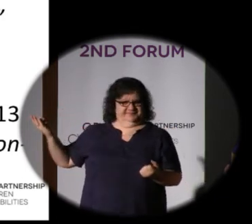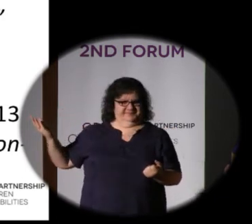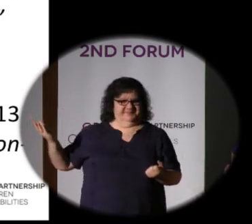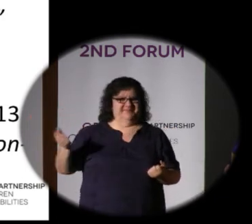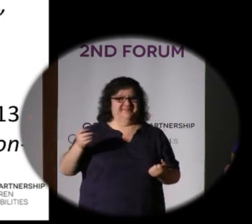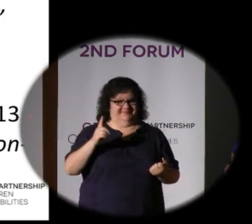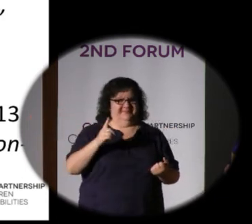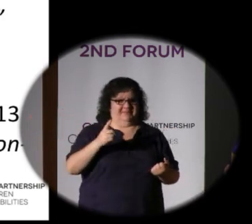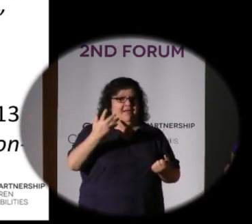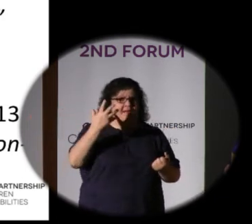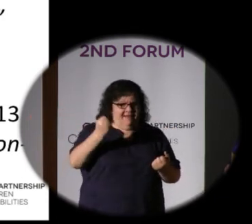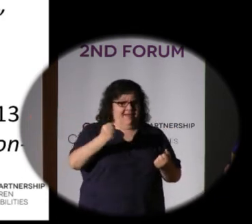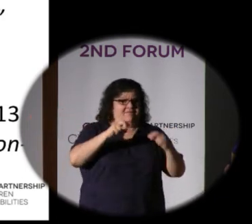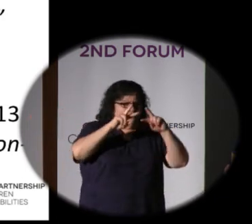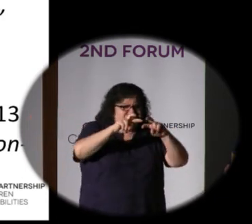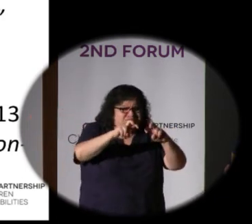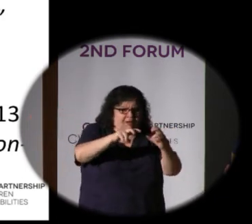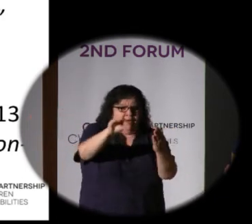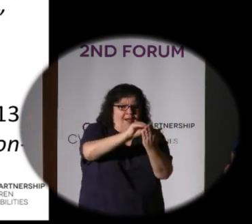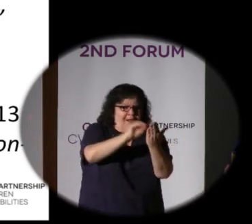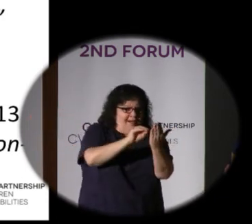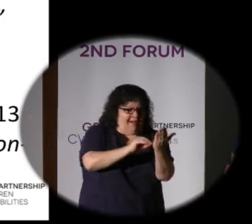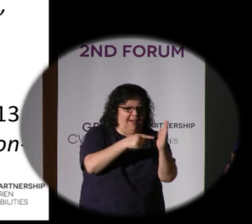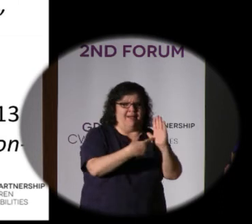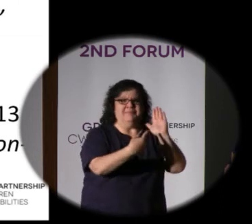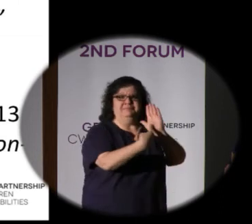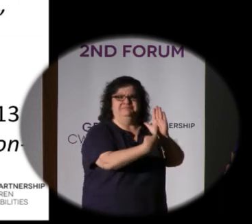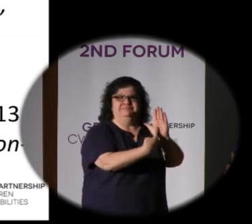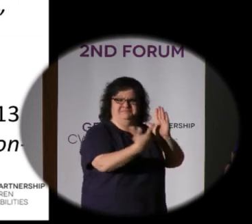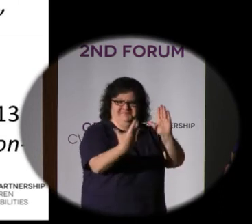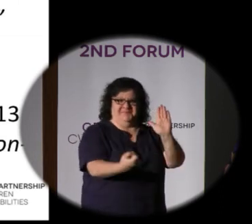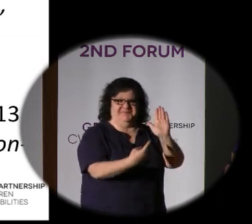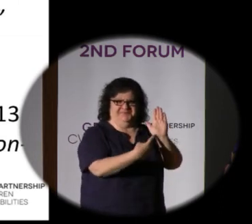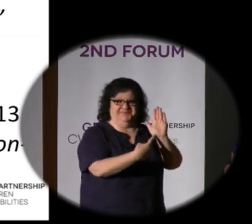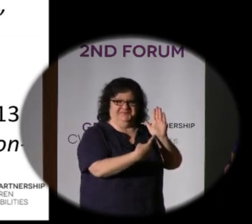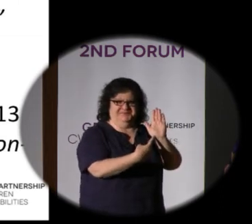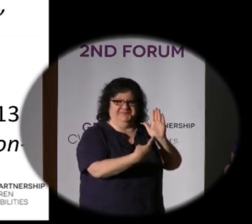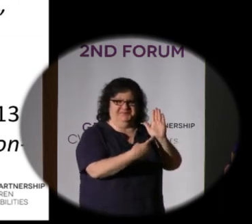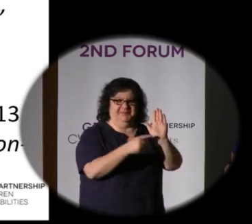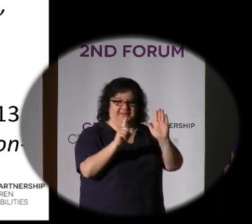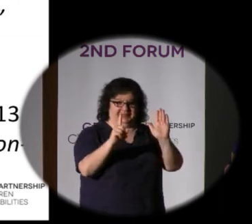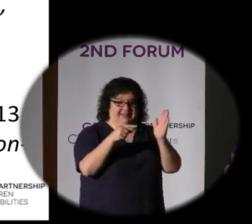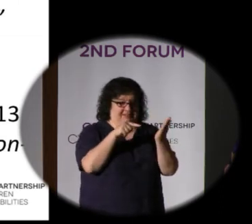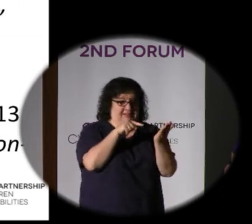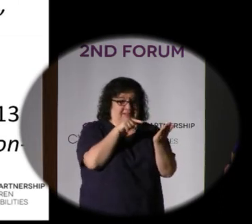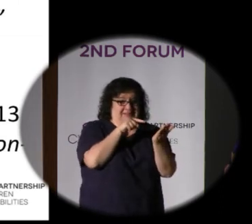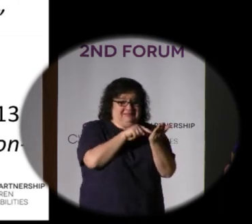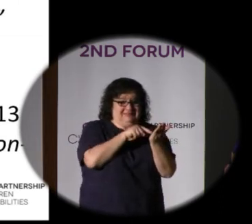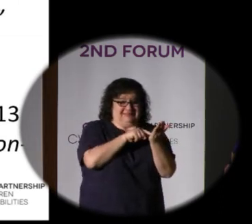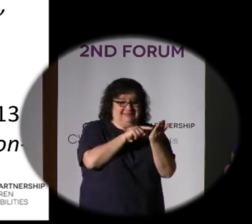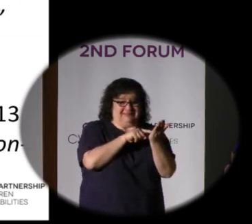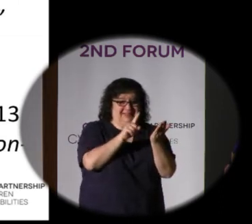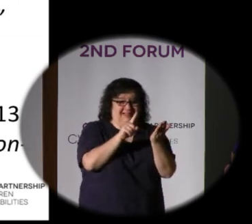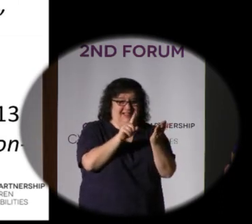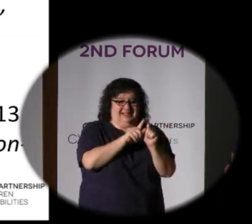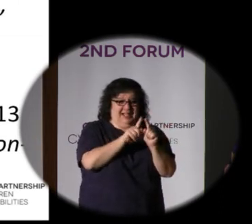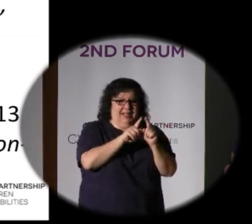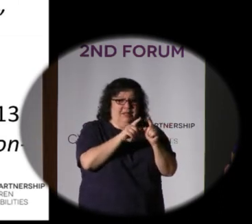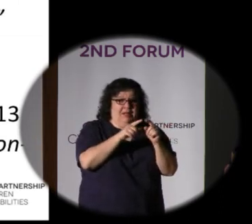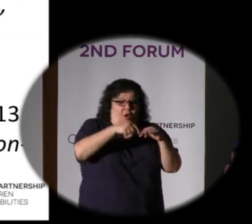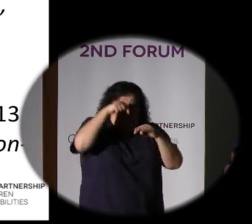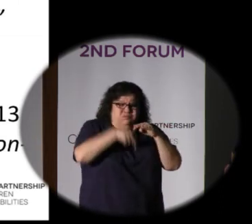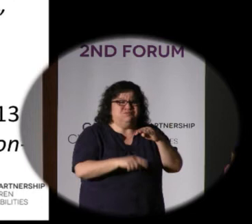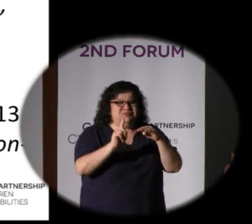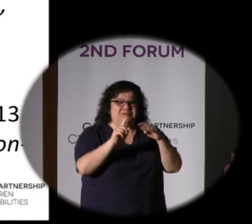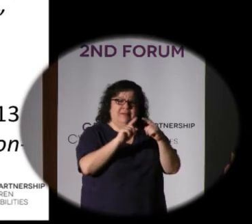we've realized is that's really the tip of the iceberg, and there's really a lot more to be explored. We split very quickly into 2 task groups